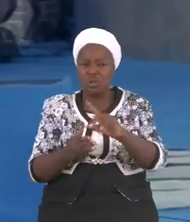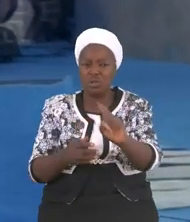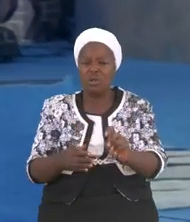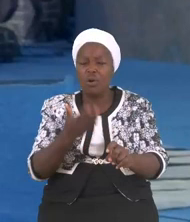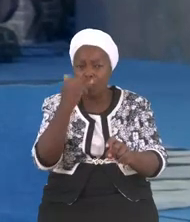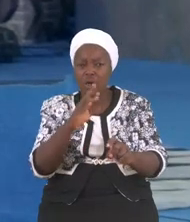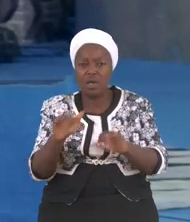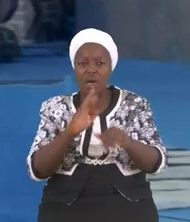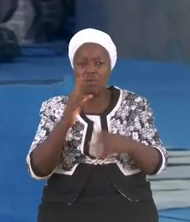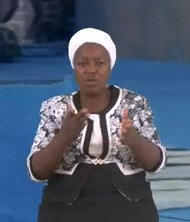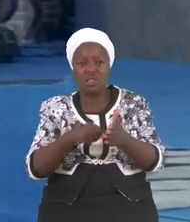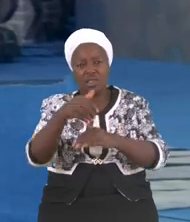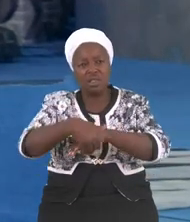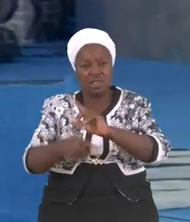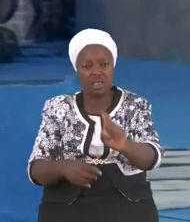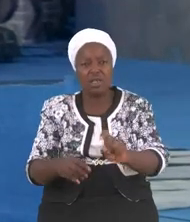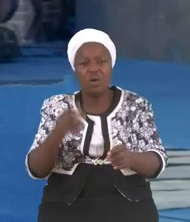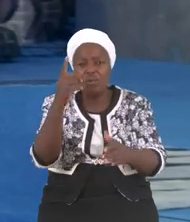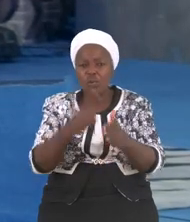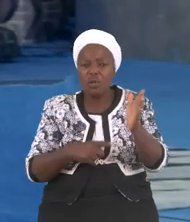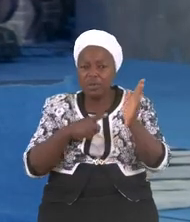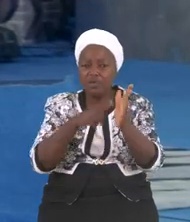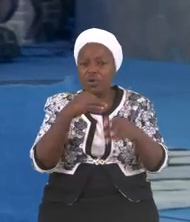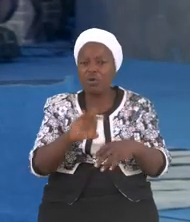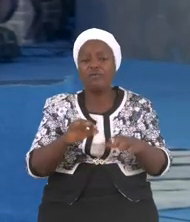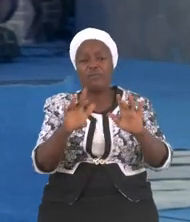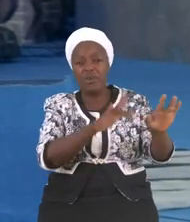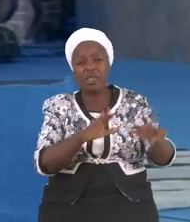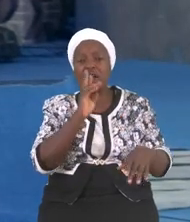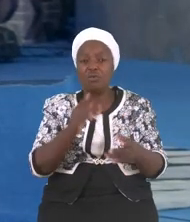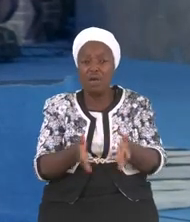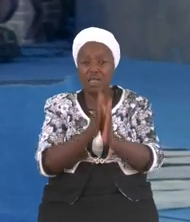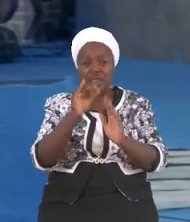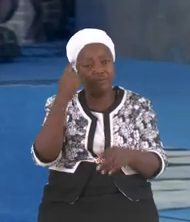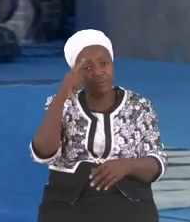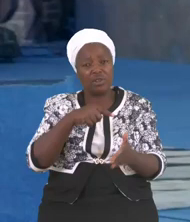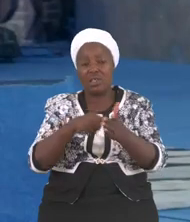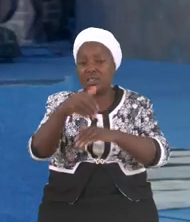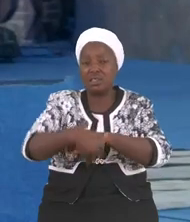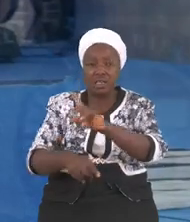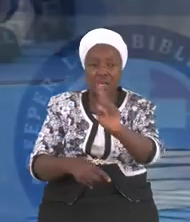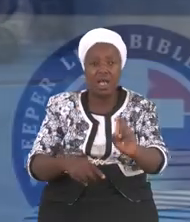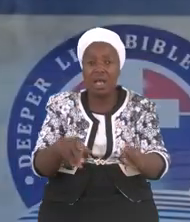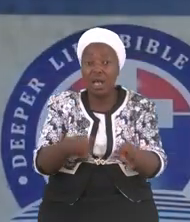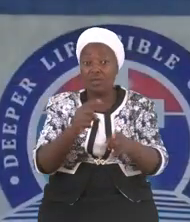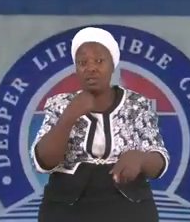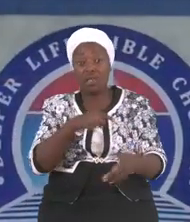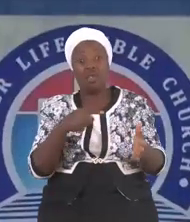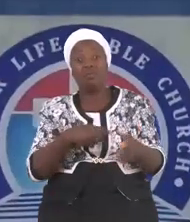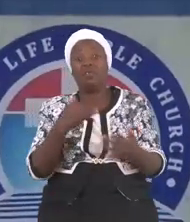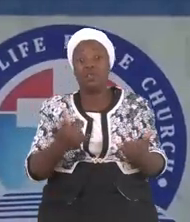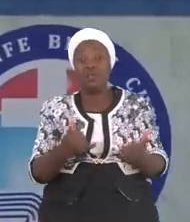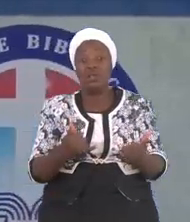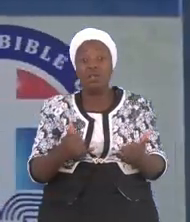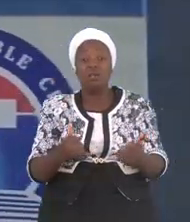tonight? What manifestation of mercy are you asking for tonight? As you tell him tonight, he will